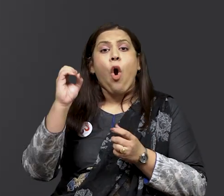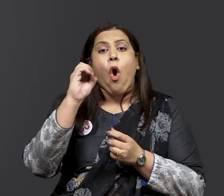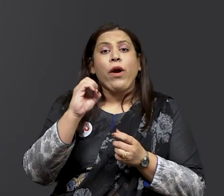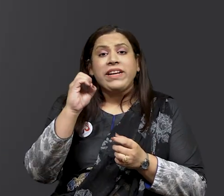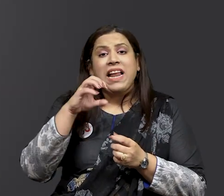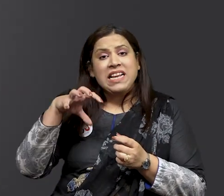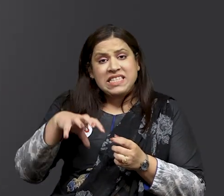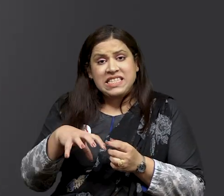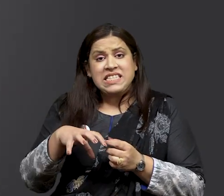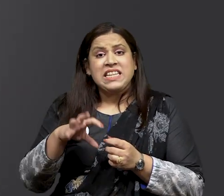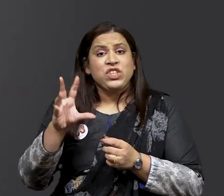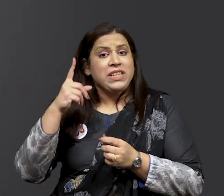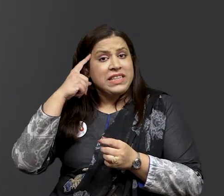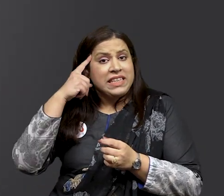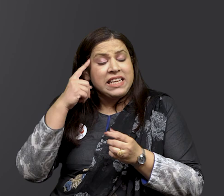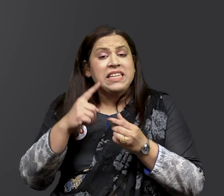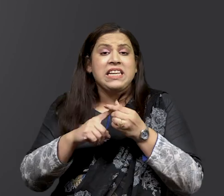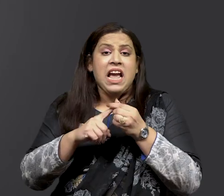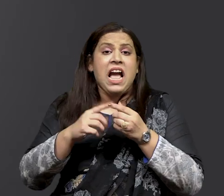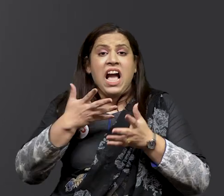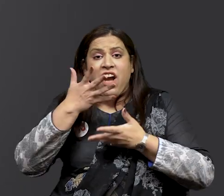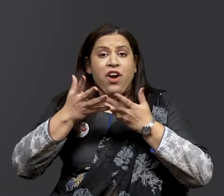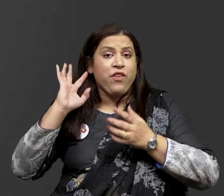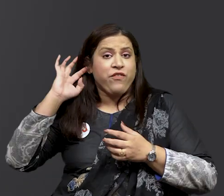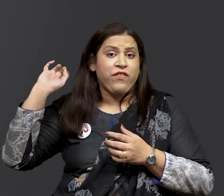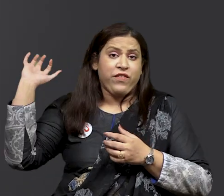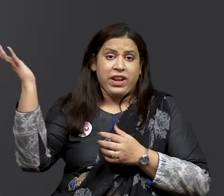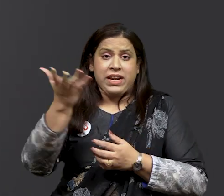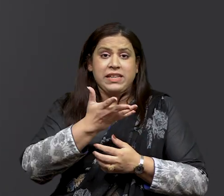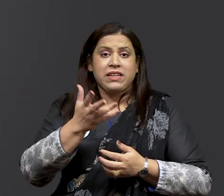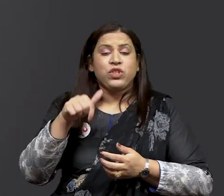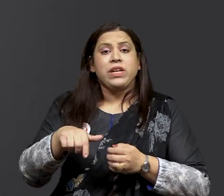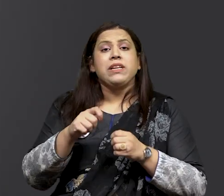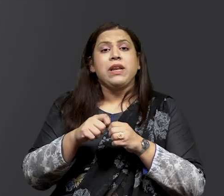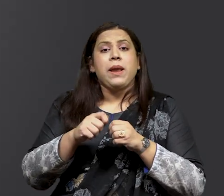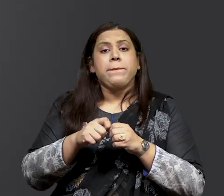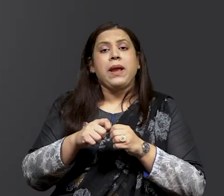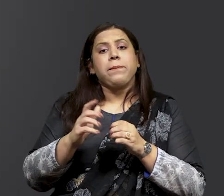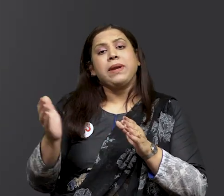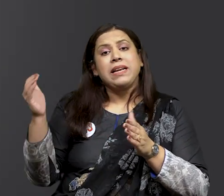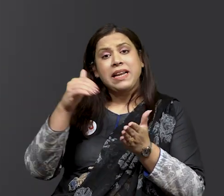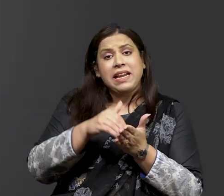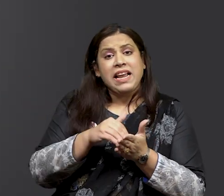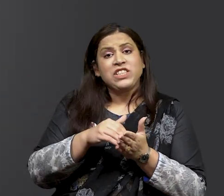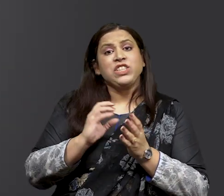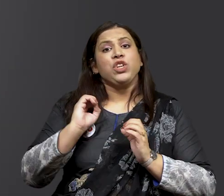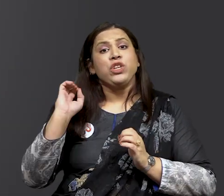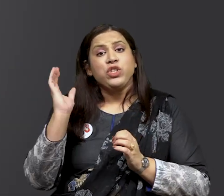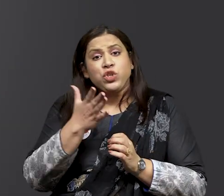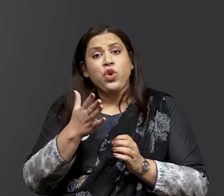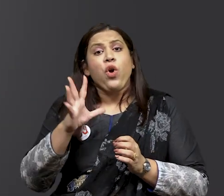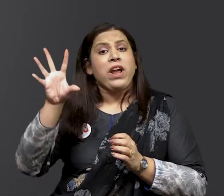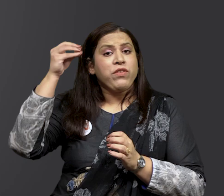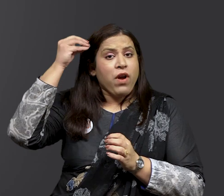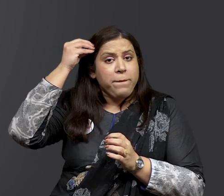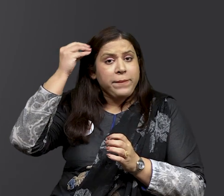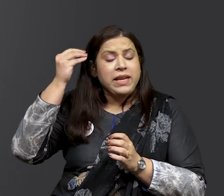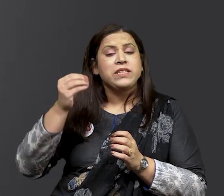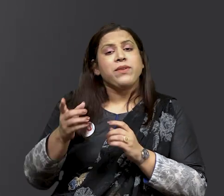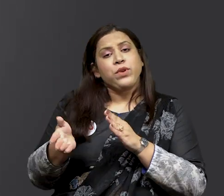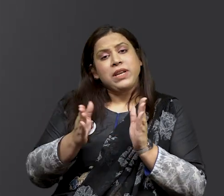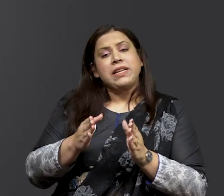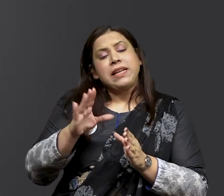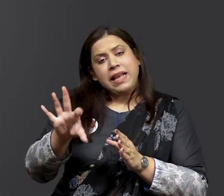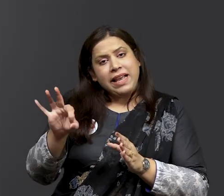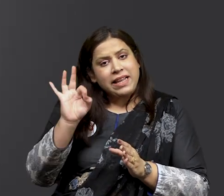for an organization that raised awareness and used social media in such a manner so as to make it interactive, to ensure that that information